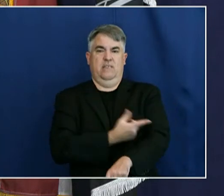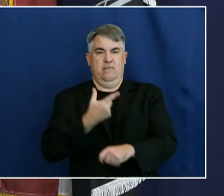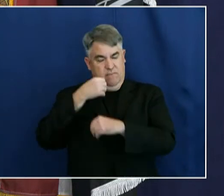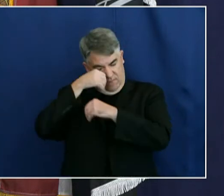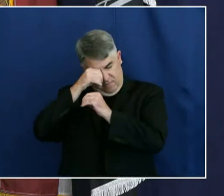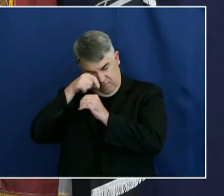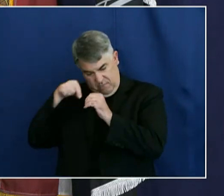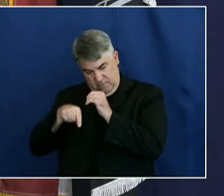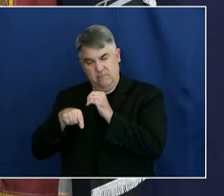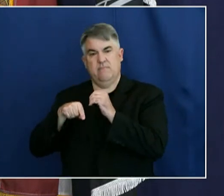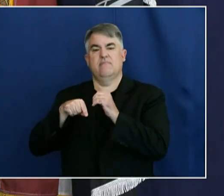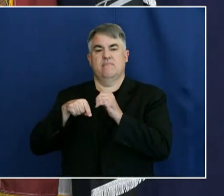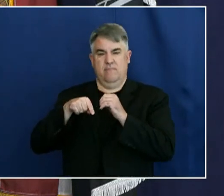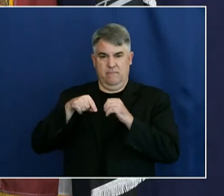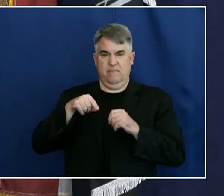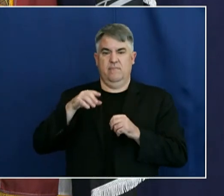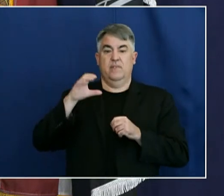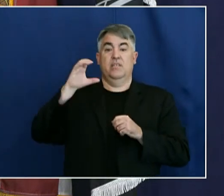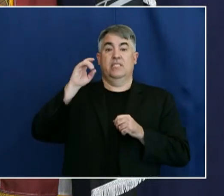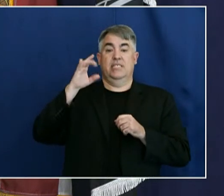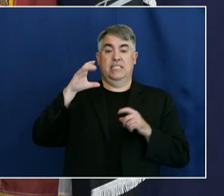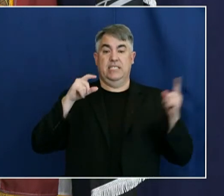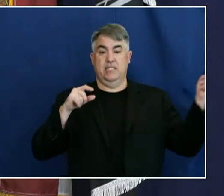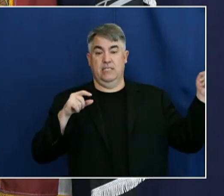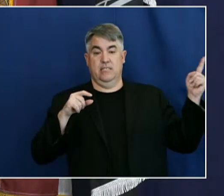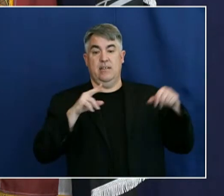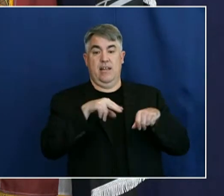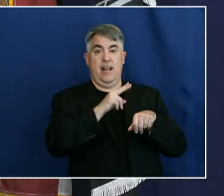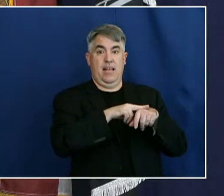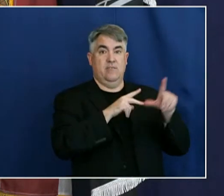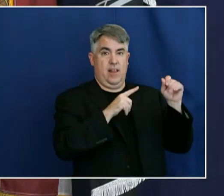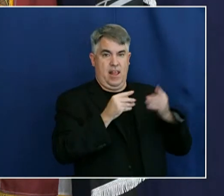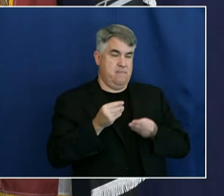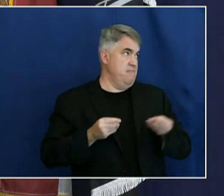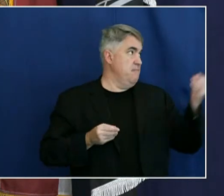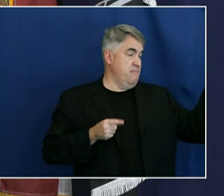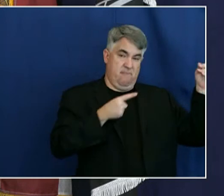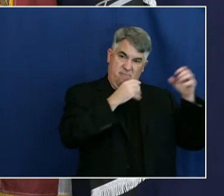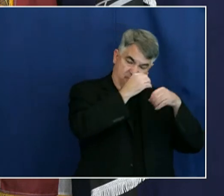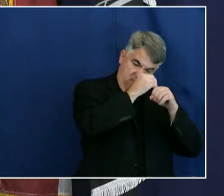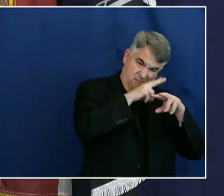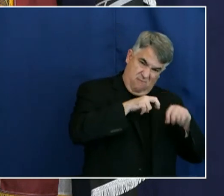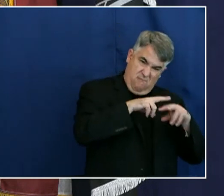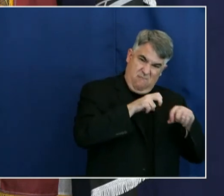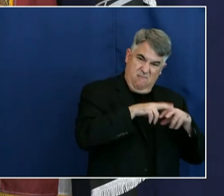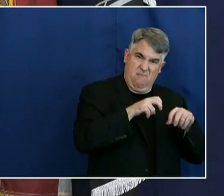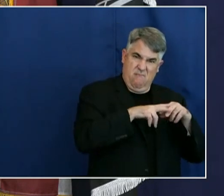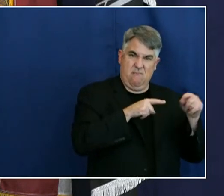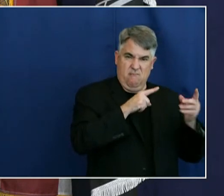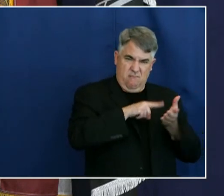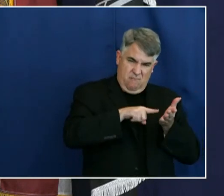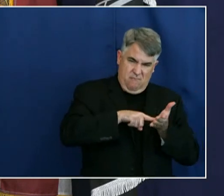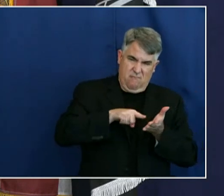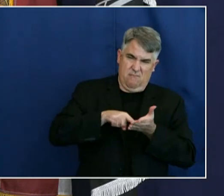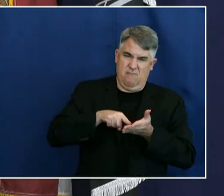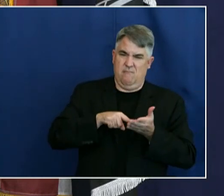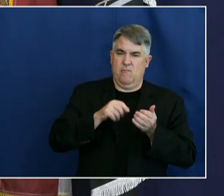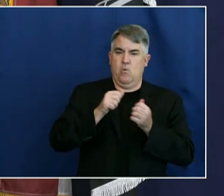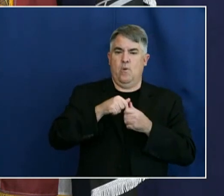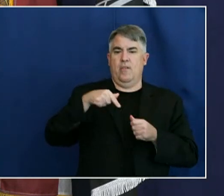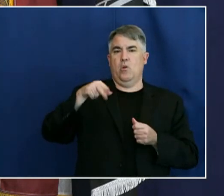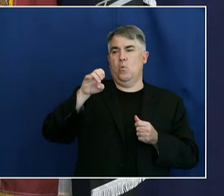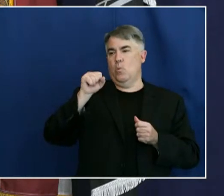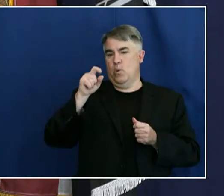CDC through national laboratories. So the CDC has a contract with Quest and LabCorp and a couple other national laboratories, and